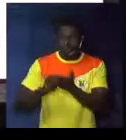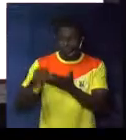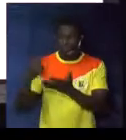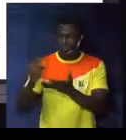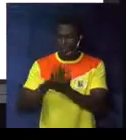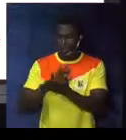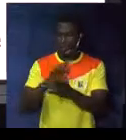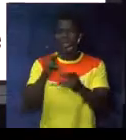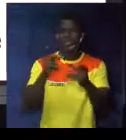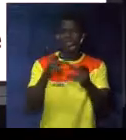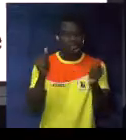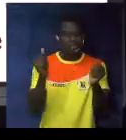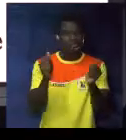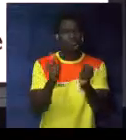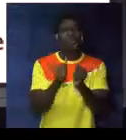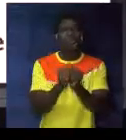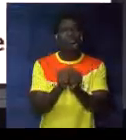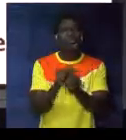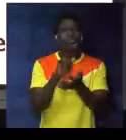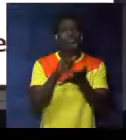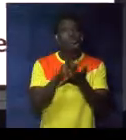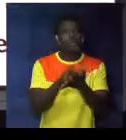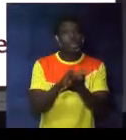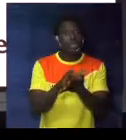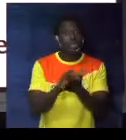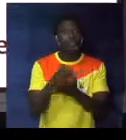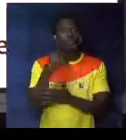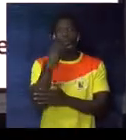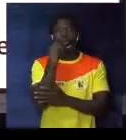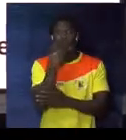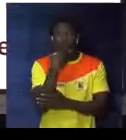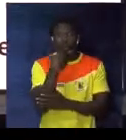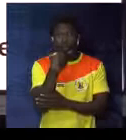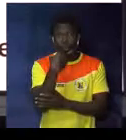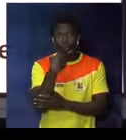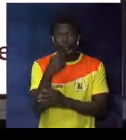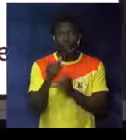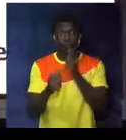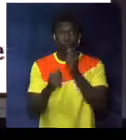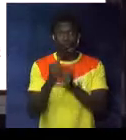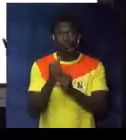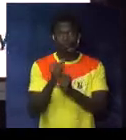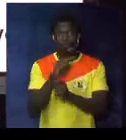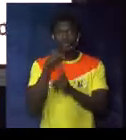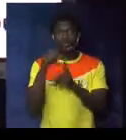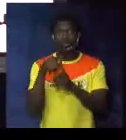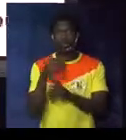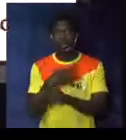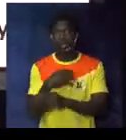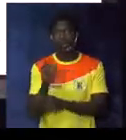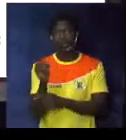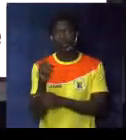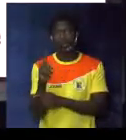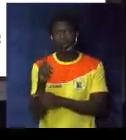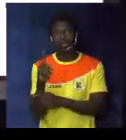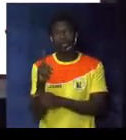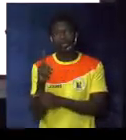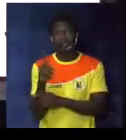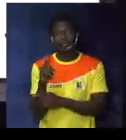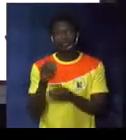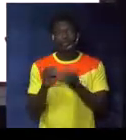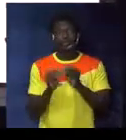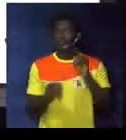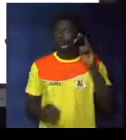to fill the blank spaces with that, who, which, when, and